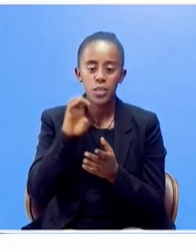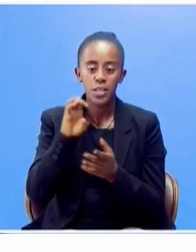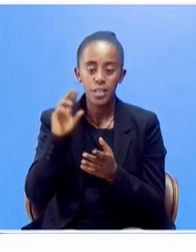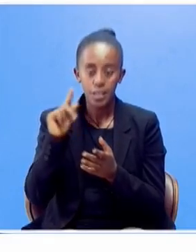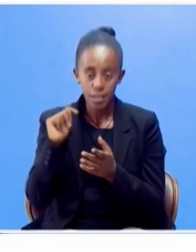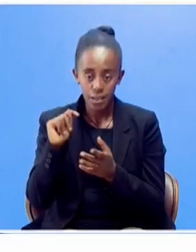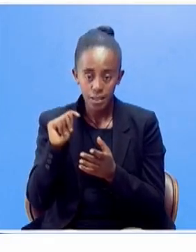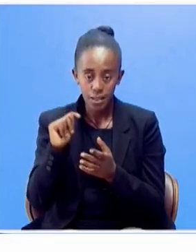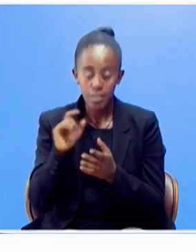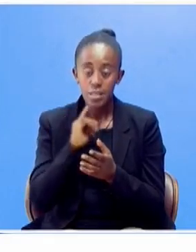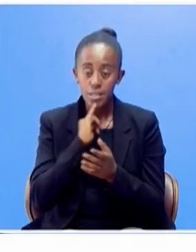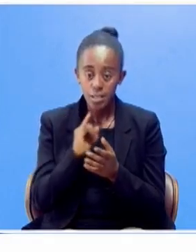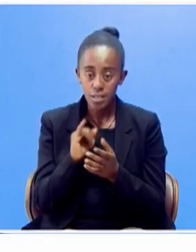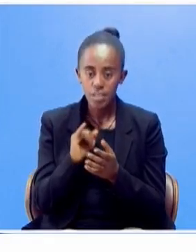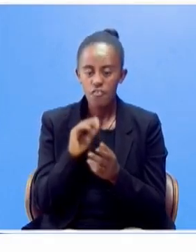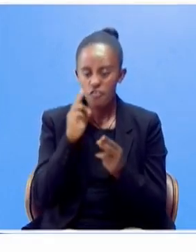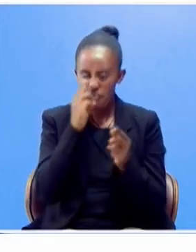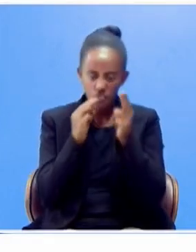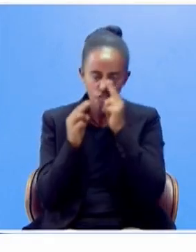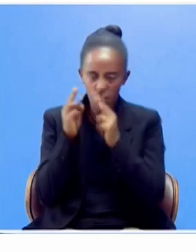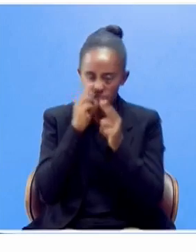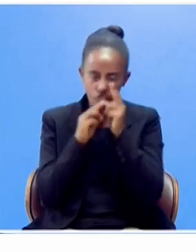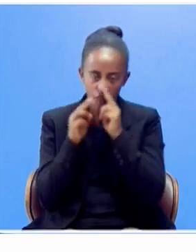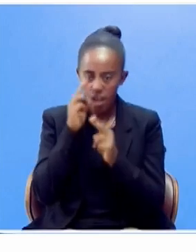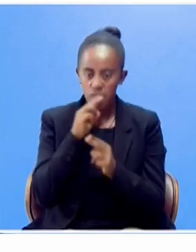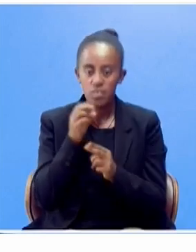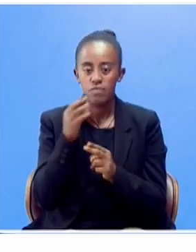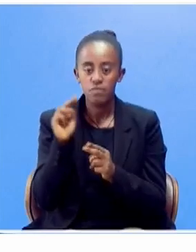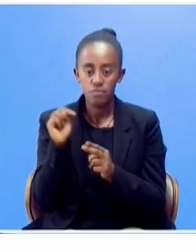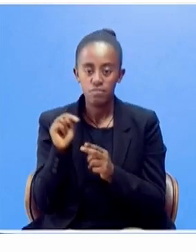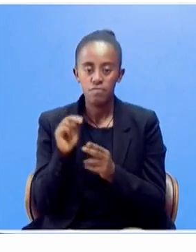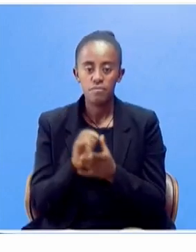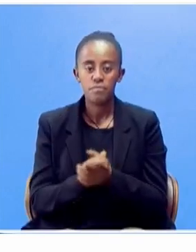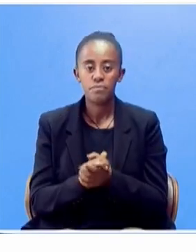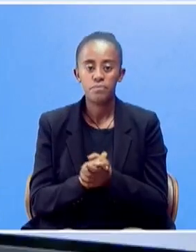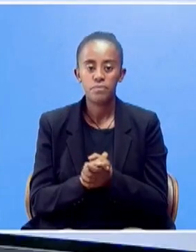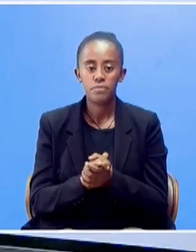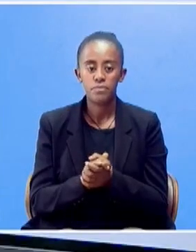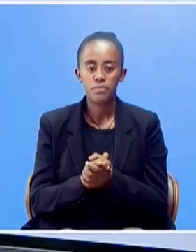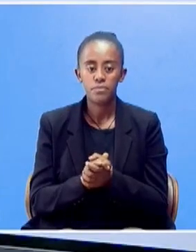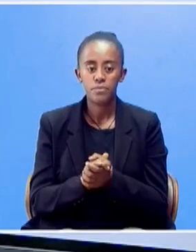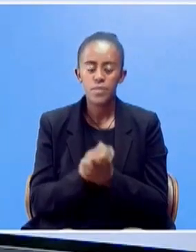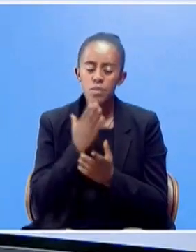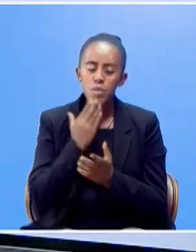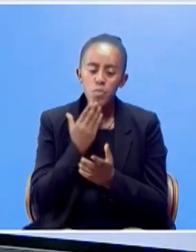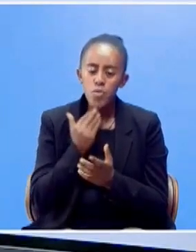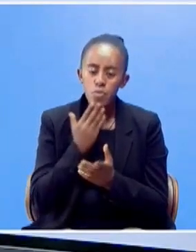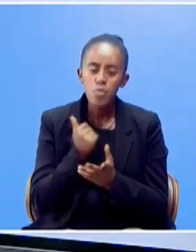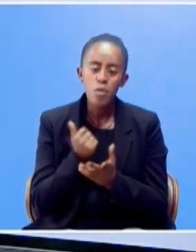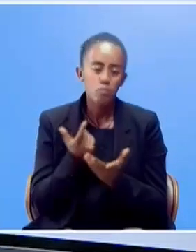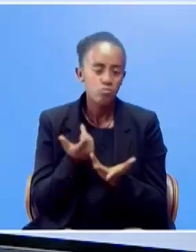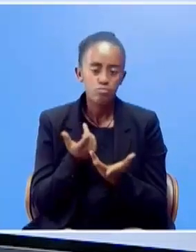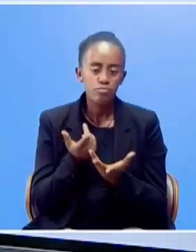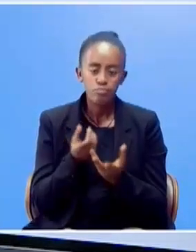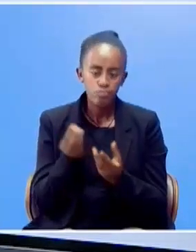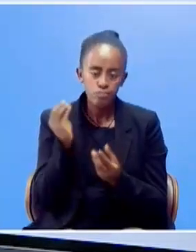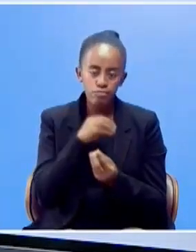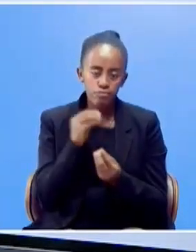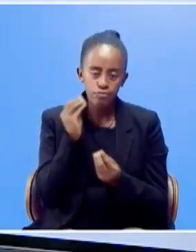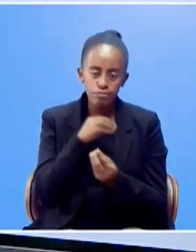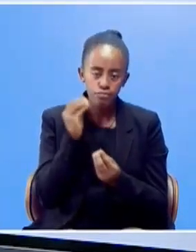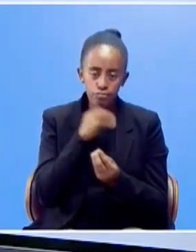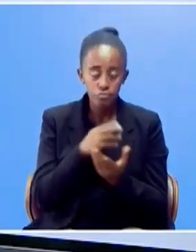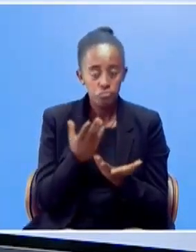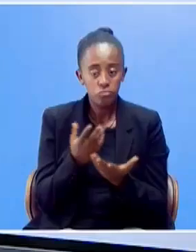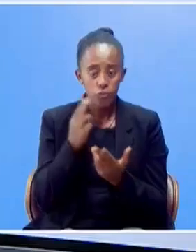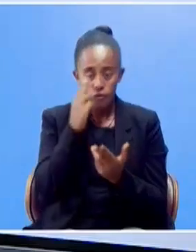is fun. You see? Eating too much sweet is fun. Okay, maybe